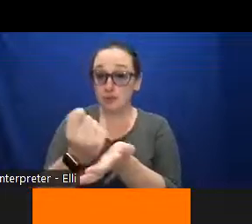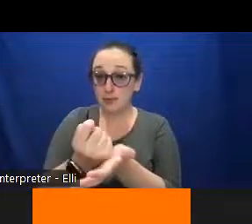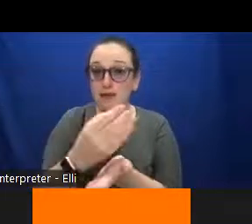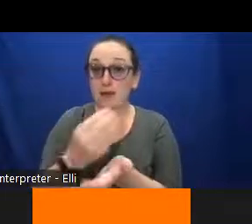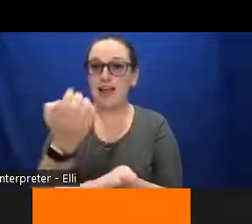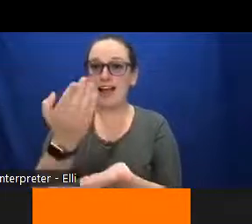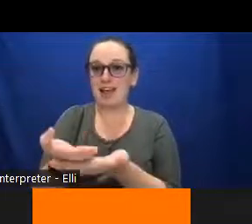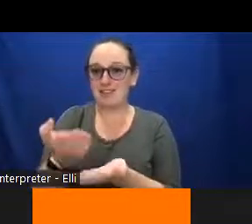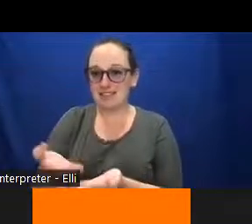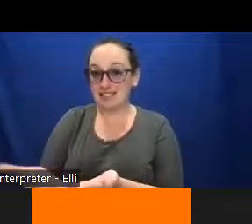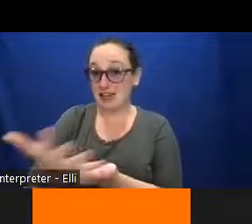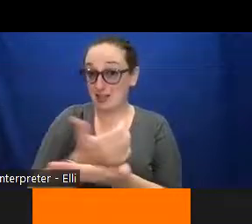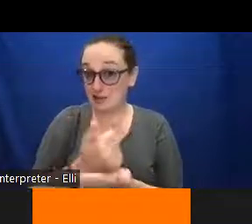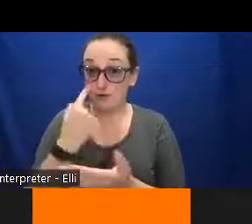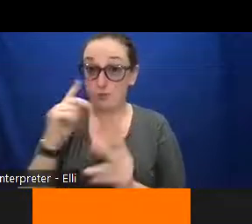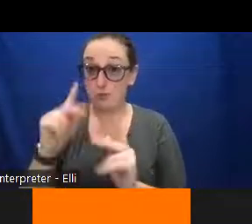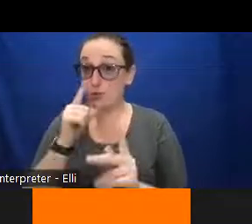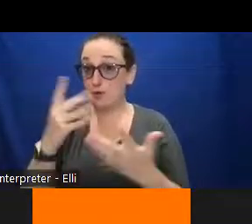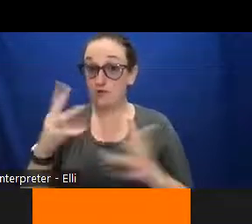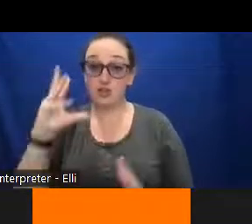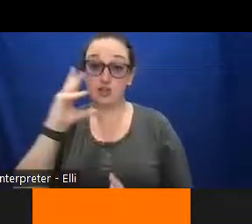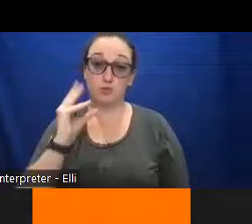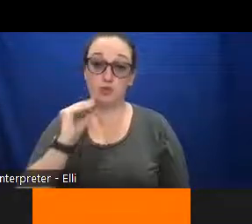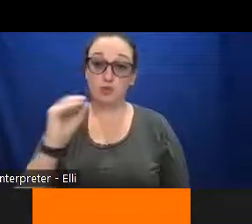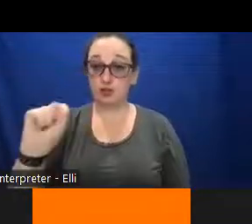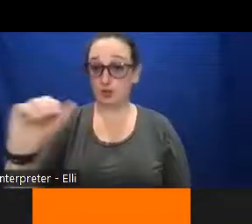evidence collection for people who have experienced sexual assault.